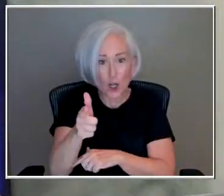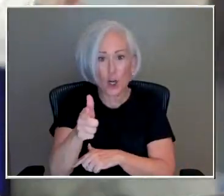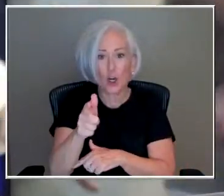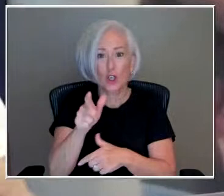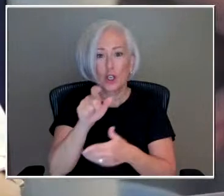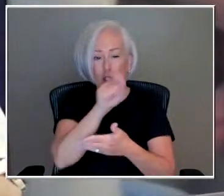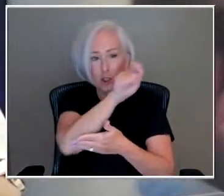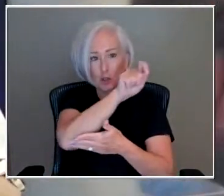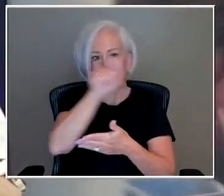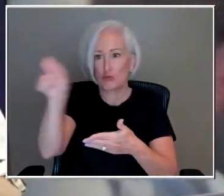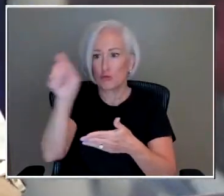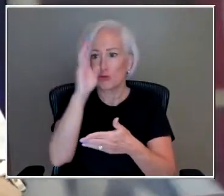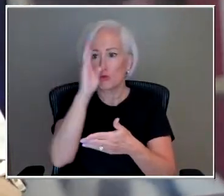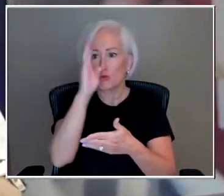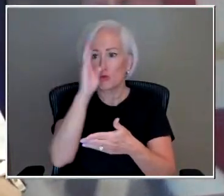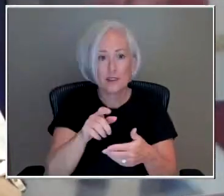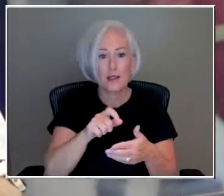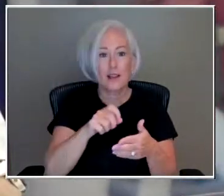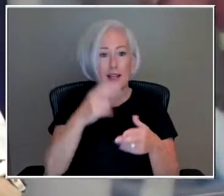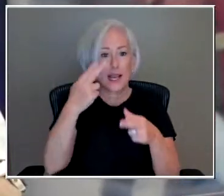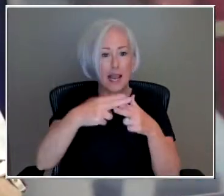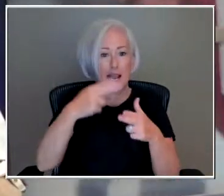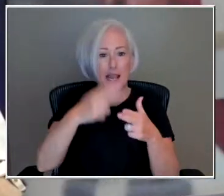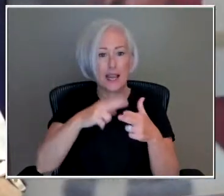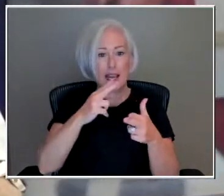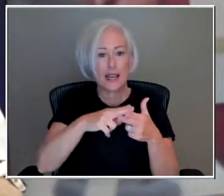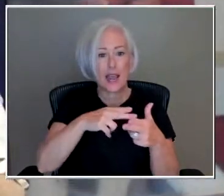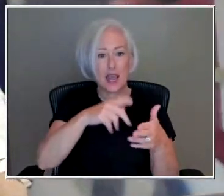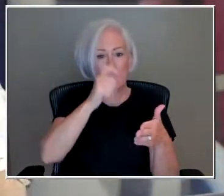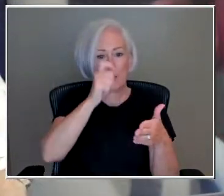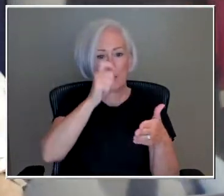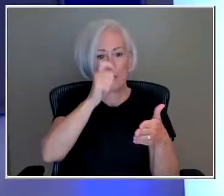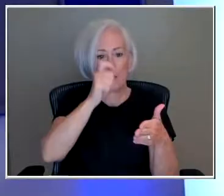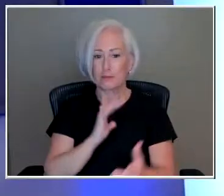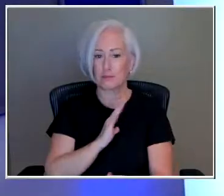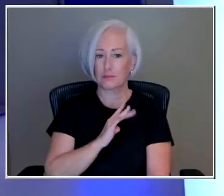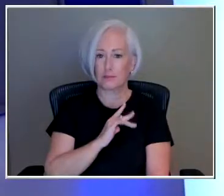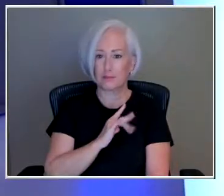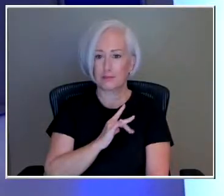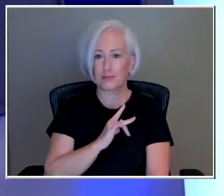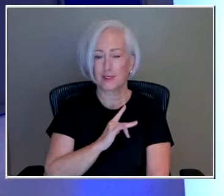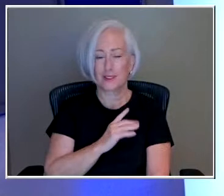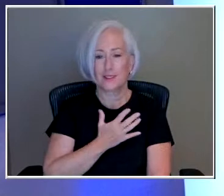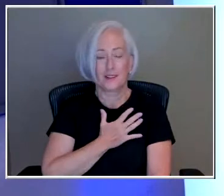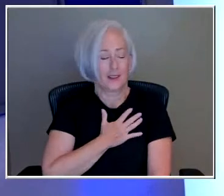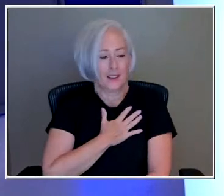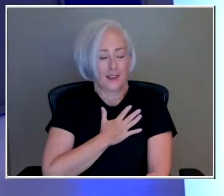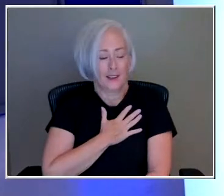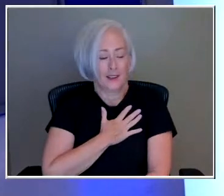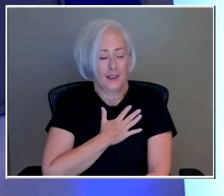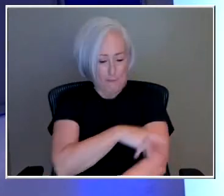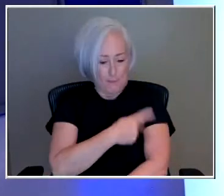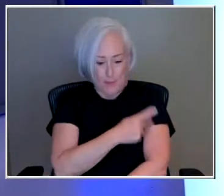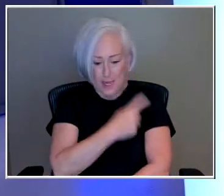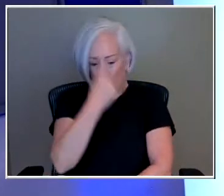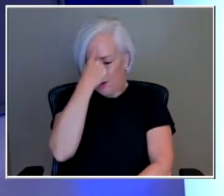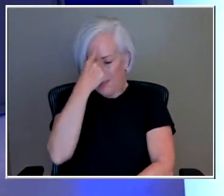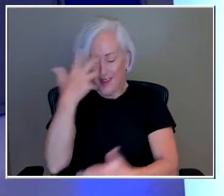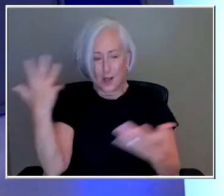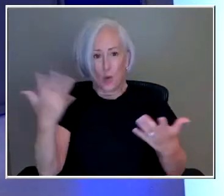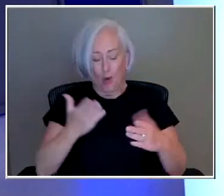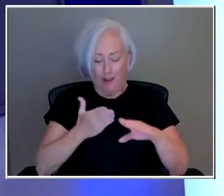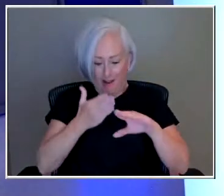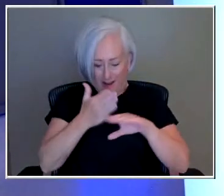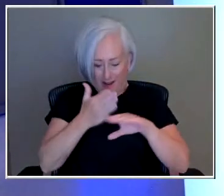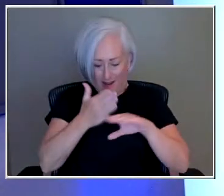lines. And see that name. Yeah. I bet that. What do you hear from the patients when they are able to see this in